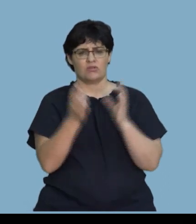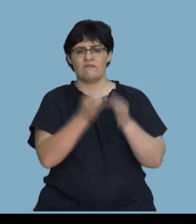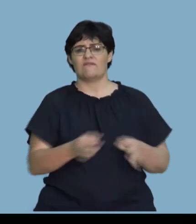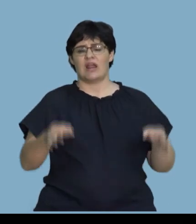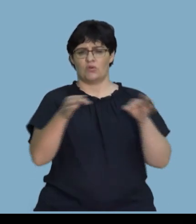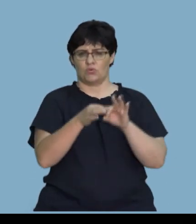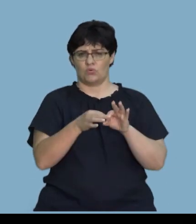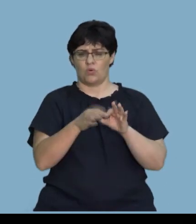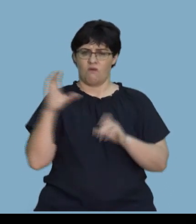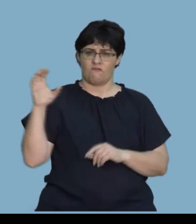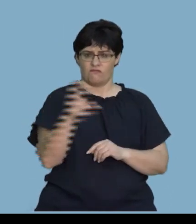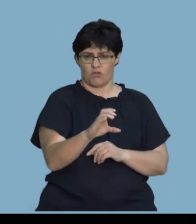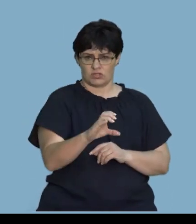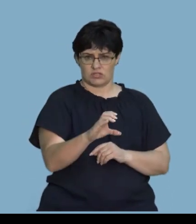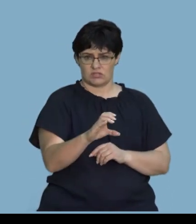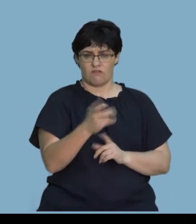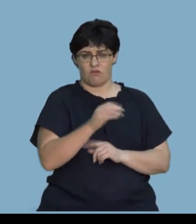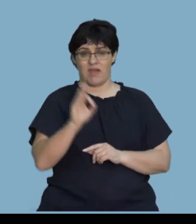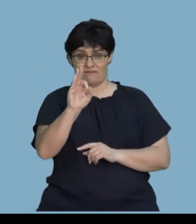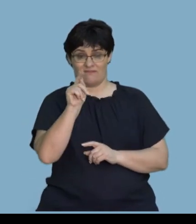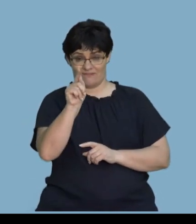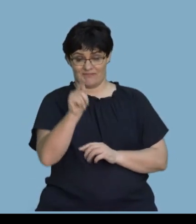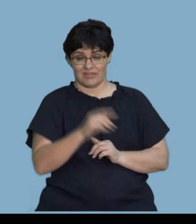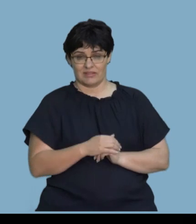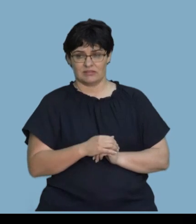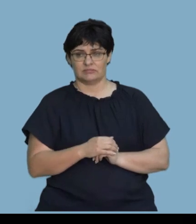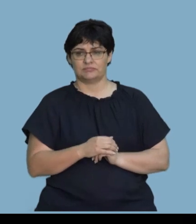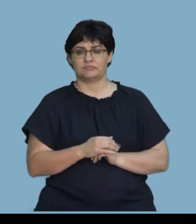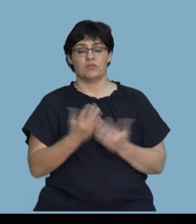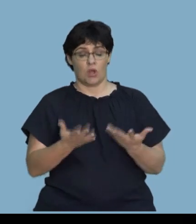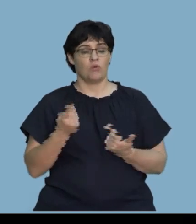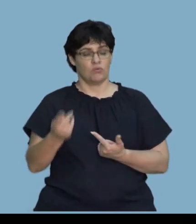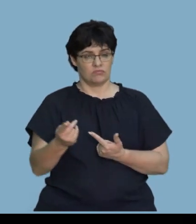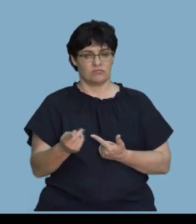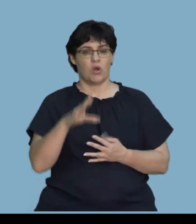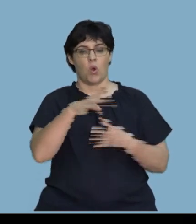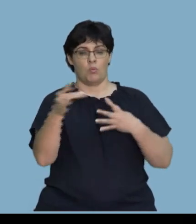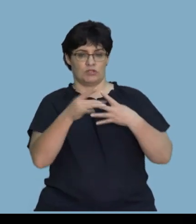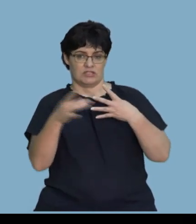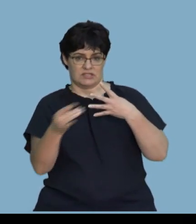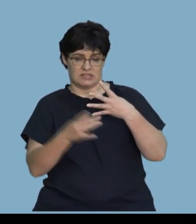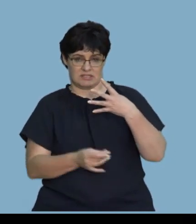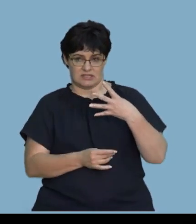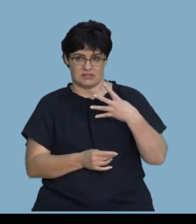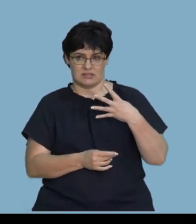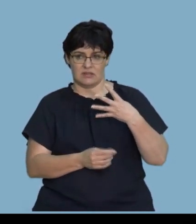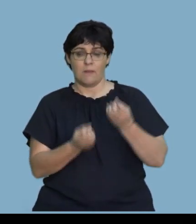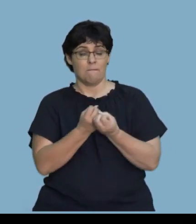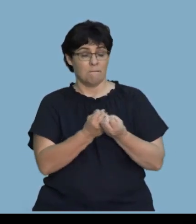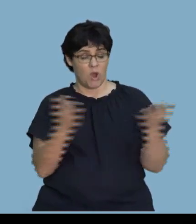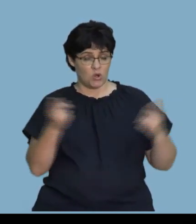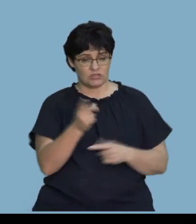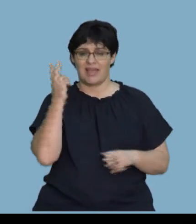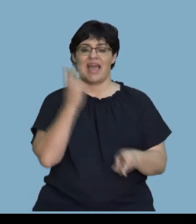value of force in terms of F, right? Okay, now here are some of the options, okay? The vast